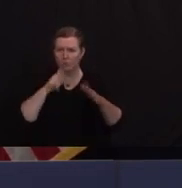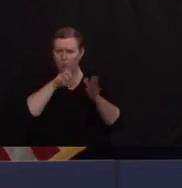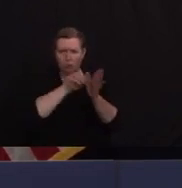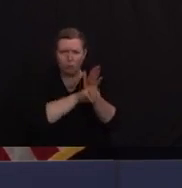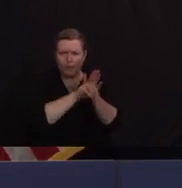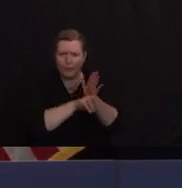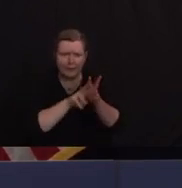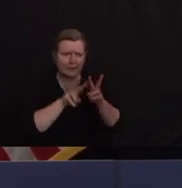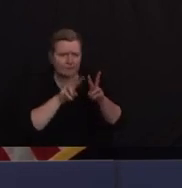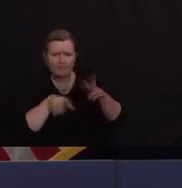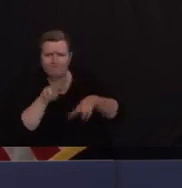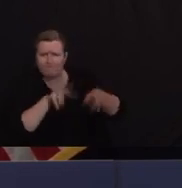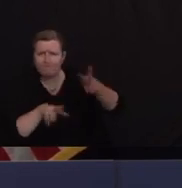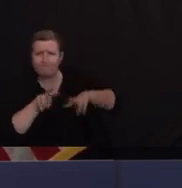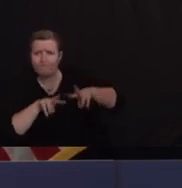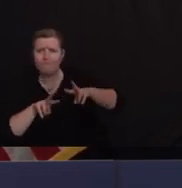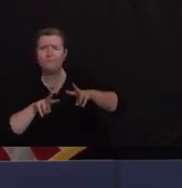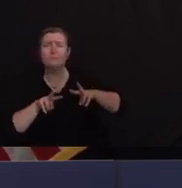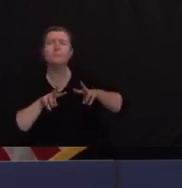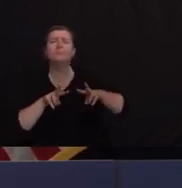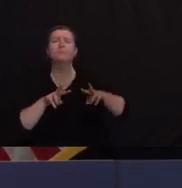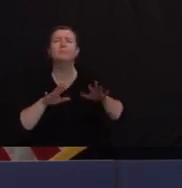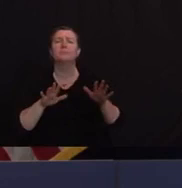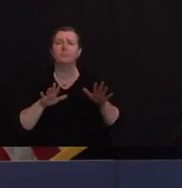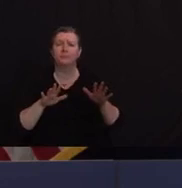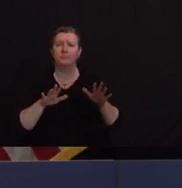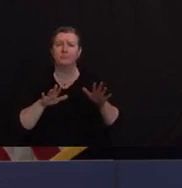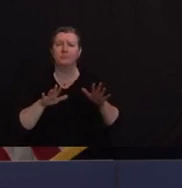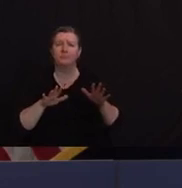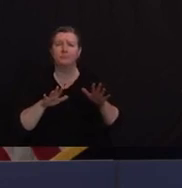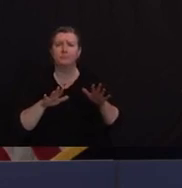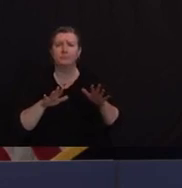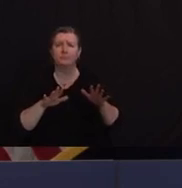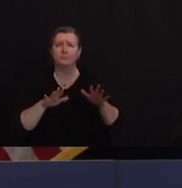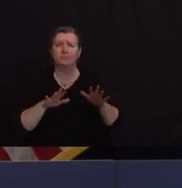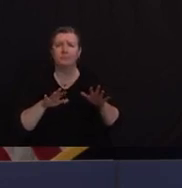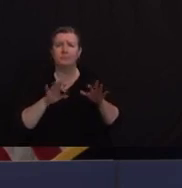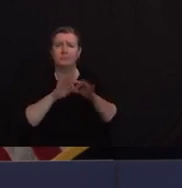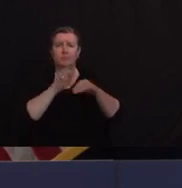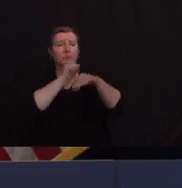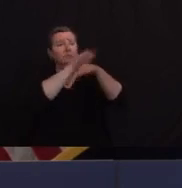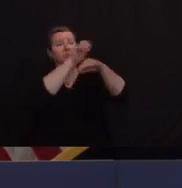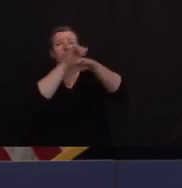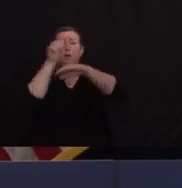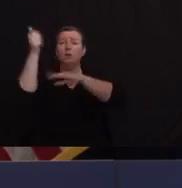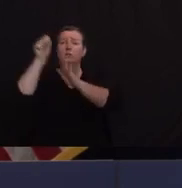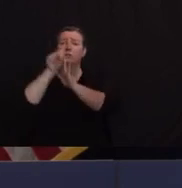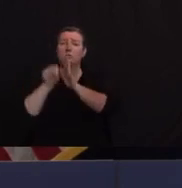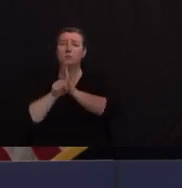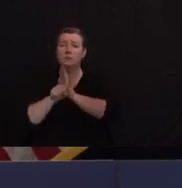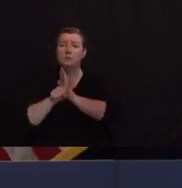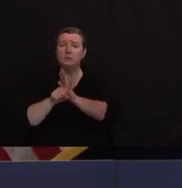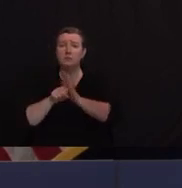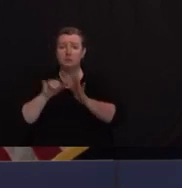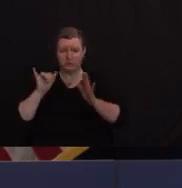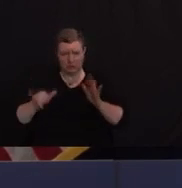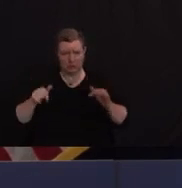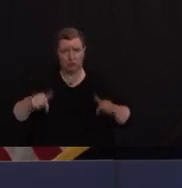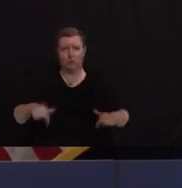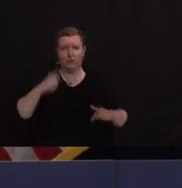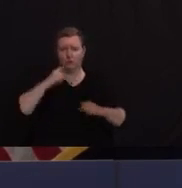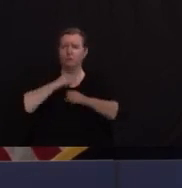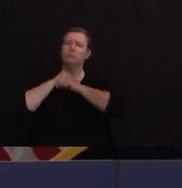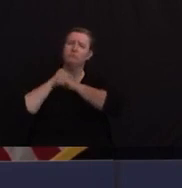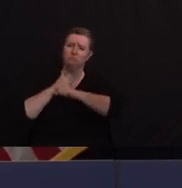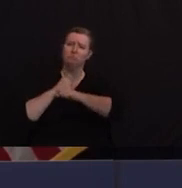state exposed or vulnerable. But I do trust and am certain that whatever support we give down to our